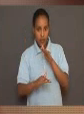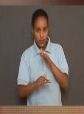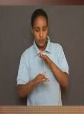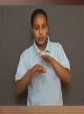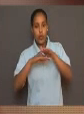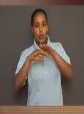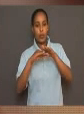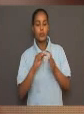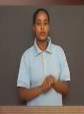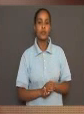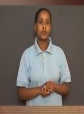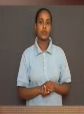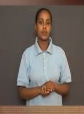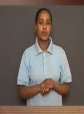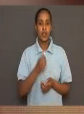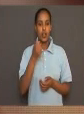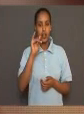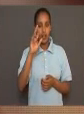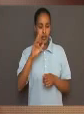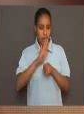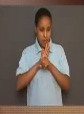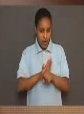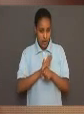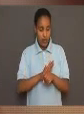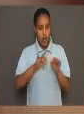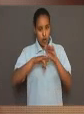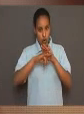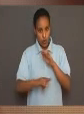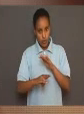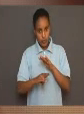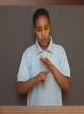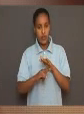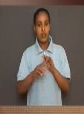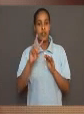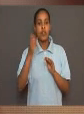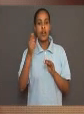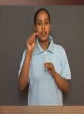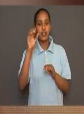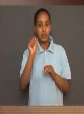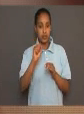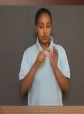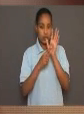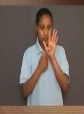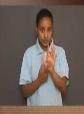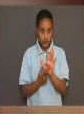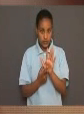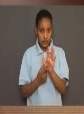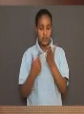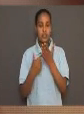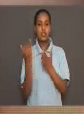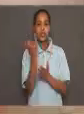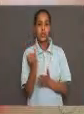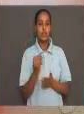bottom. Air is pumped into the lower portion of the vat, as you can see in this